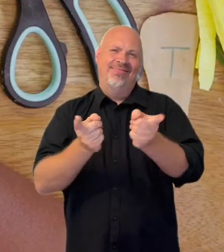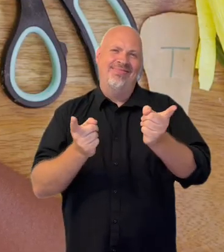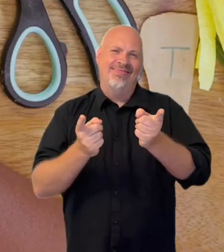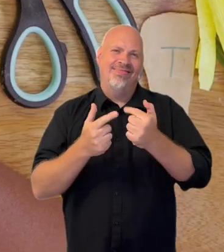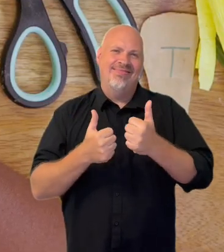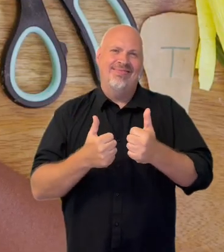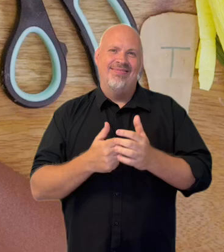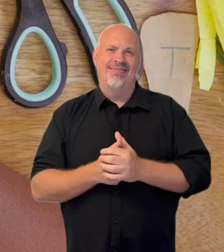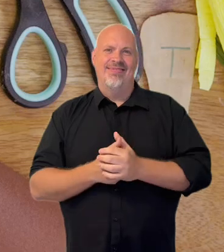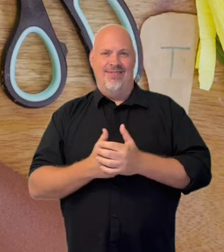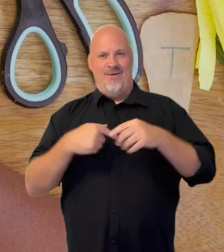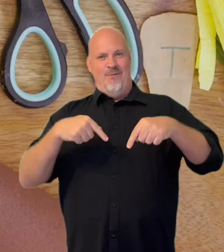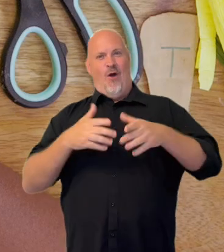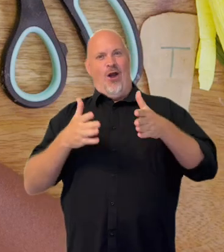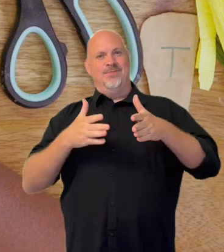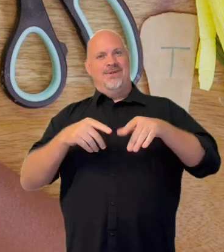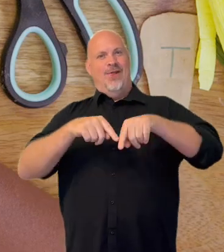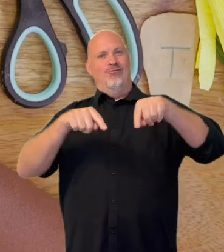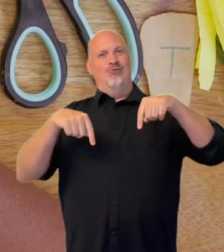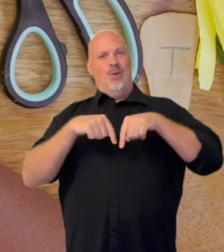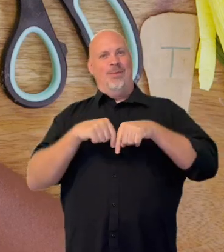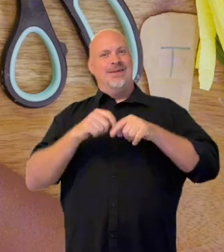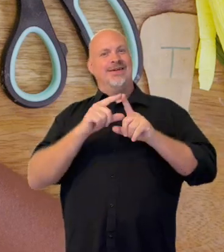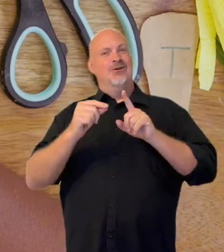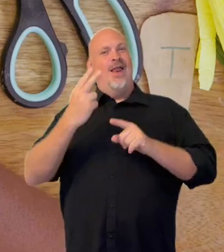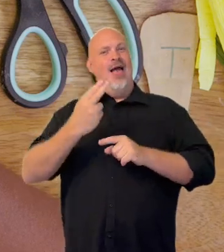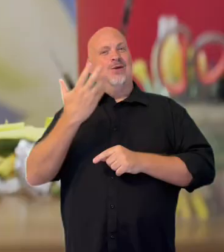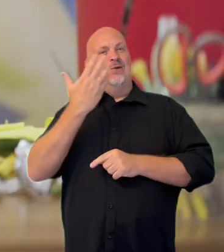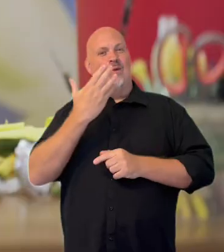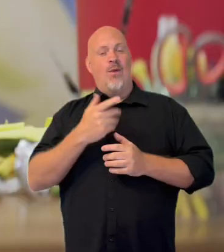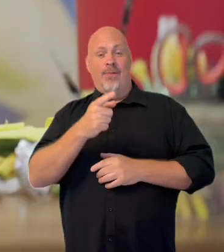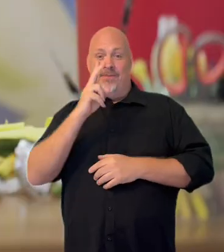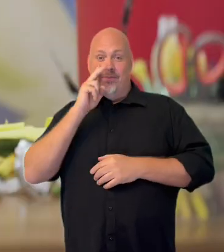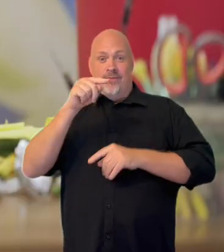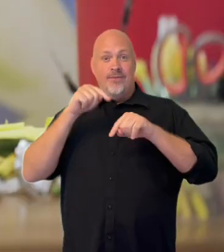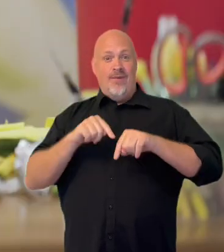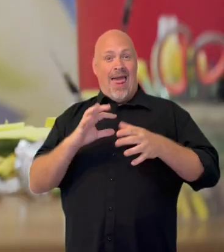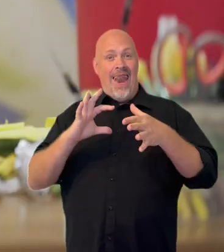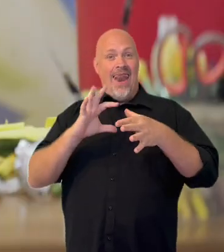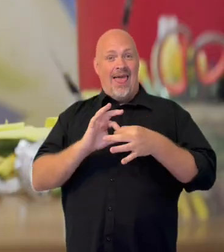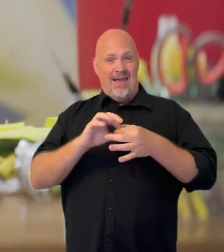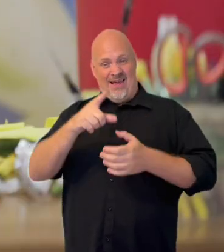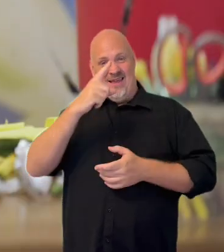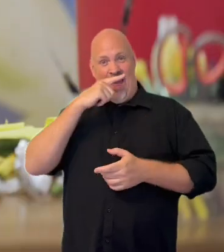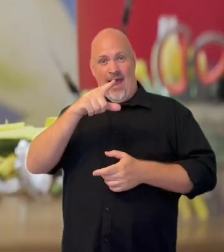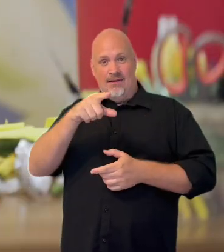the gallery, whether you're at home, at a mental health unit, school, or